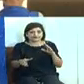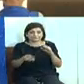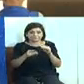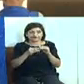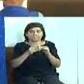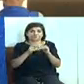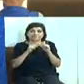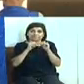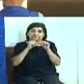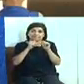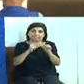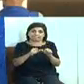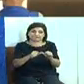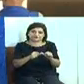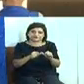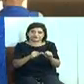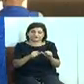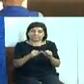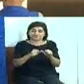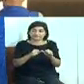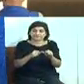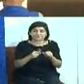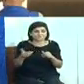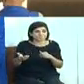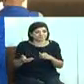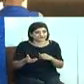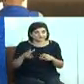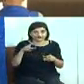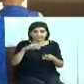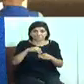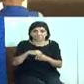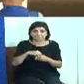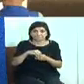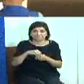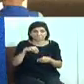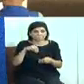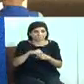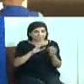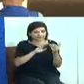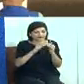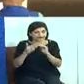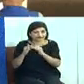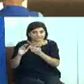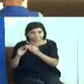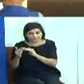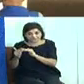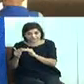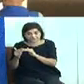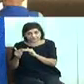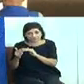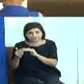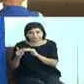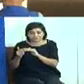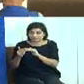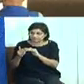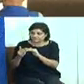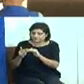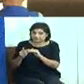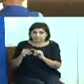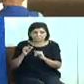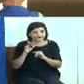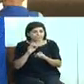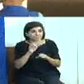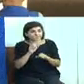and to continue to invite and be included in communities. And if we